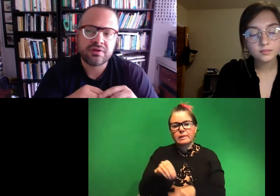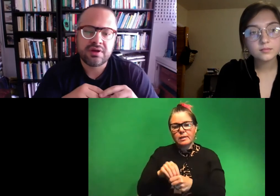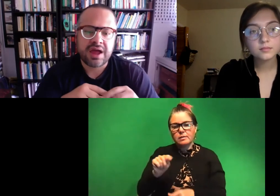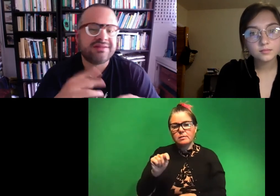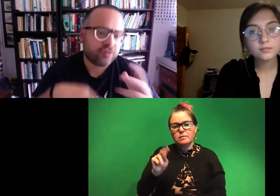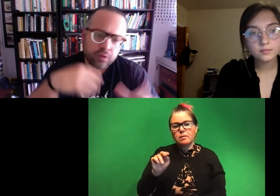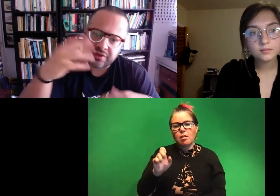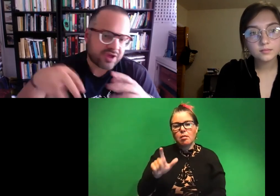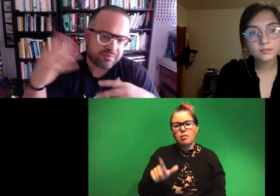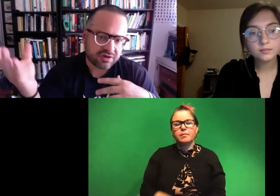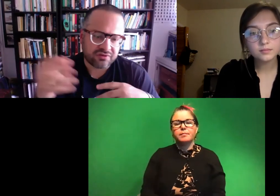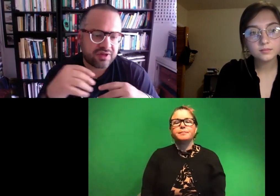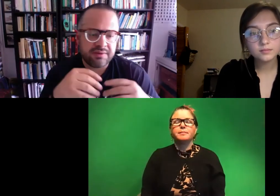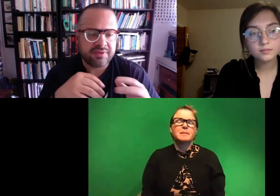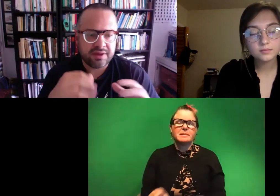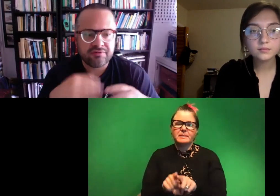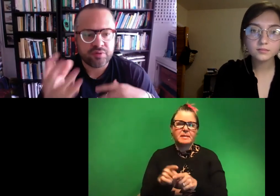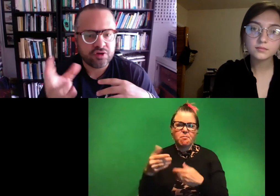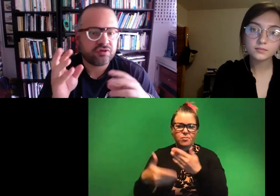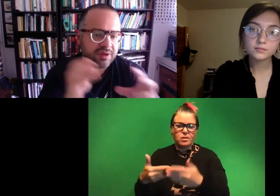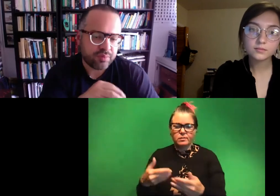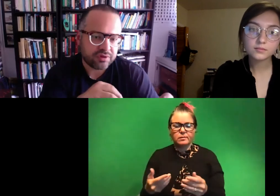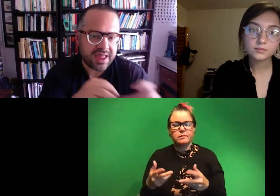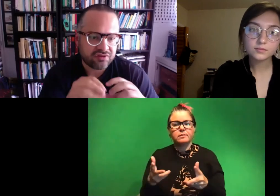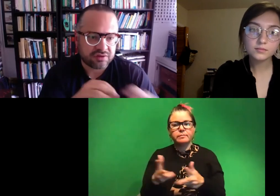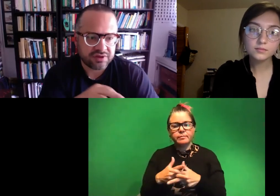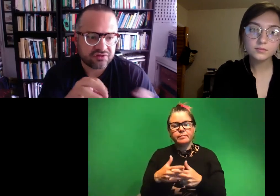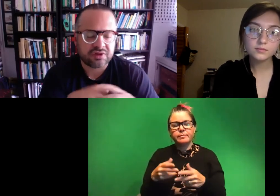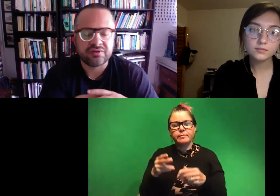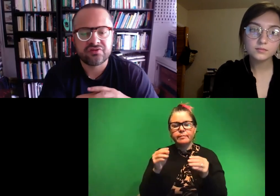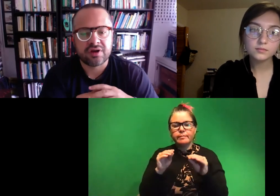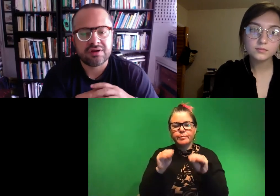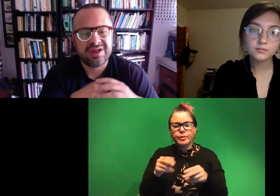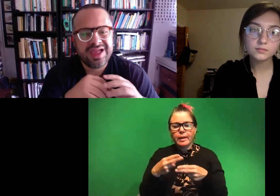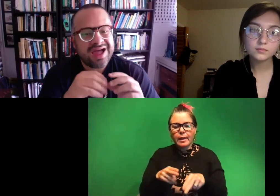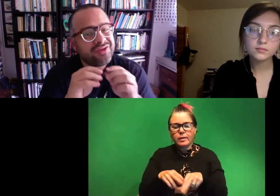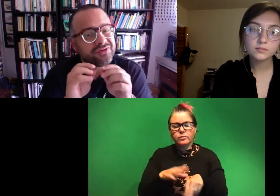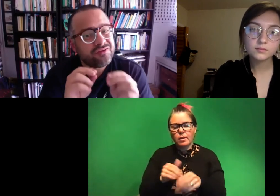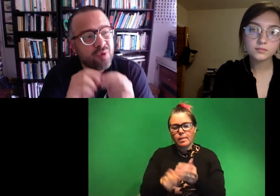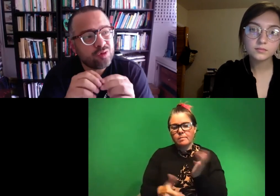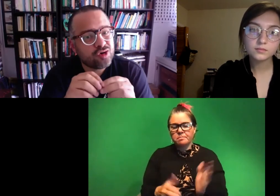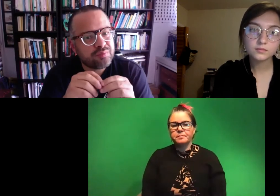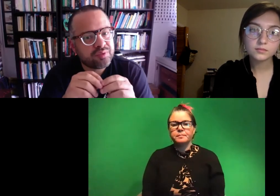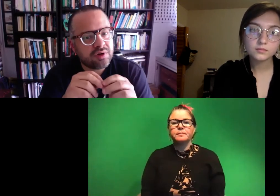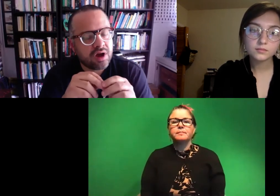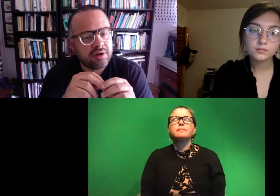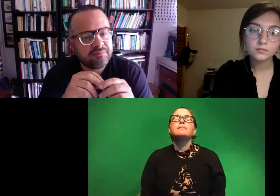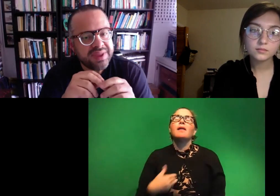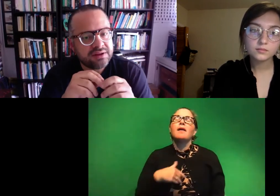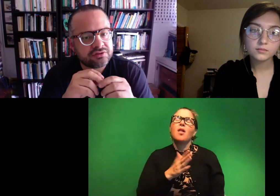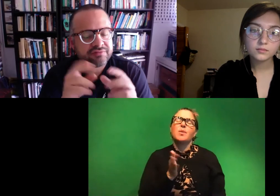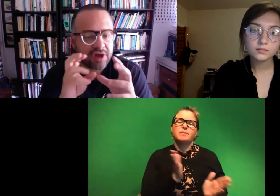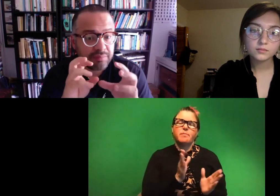tunnels. And they do the same process. They reproduce and they put eggs on this dung. And there is a small group